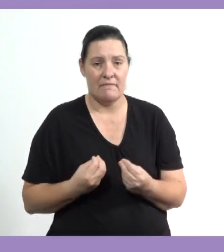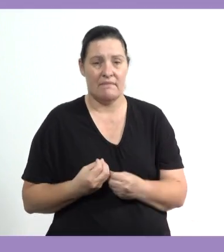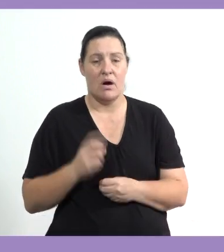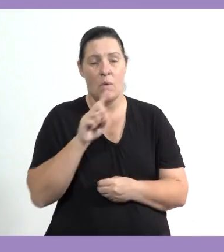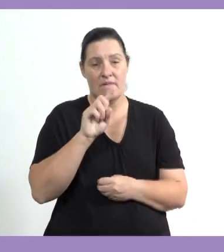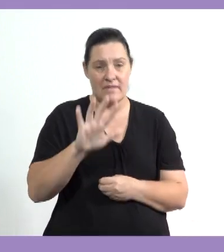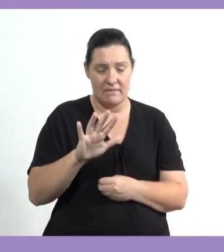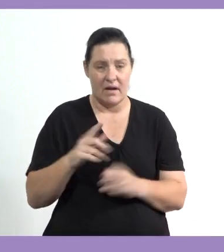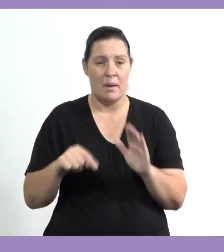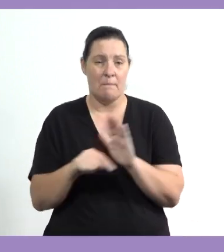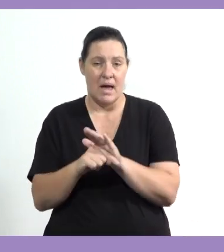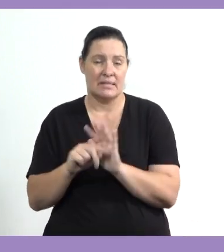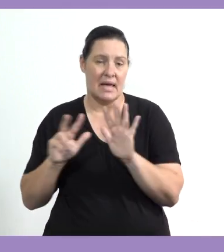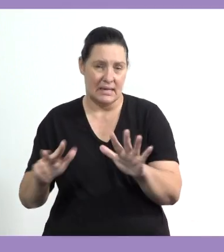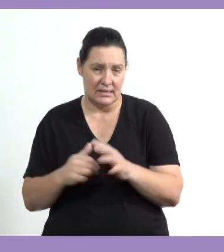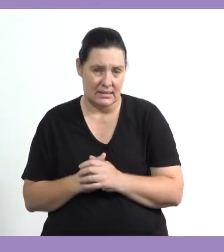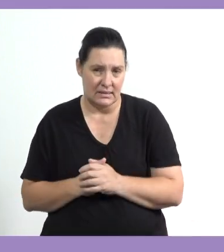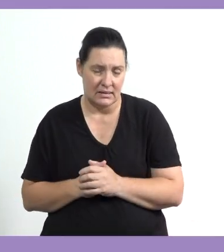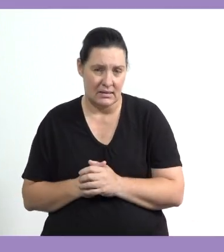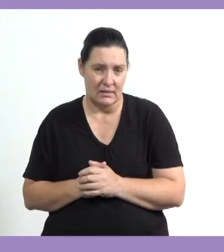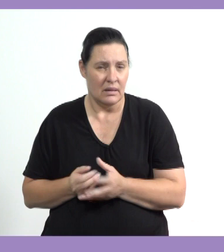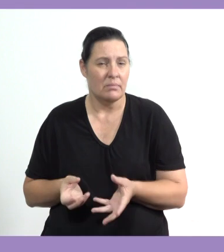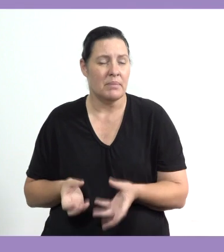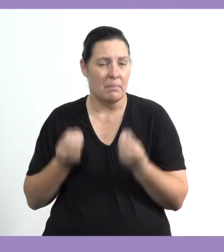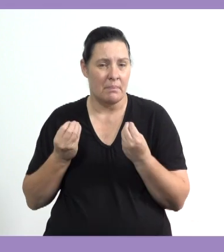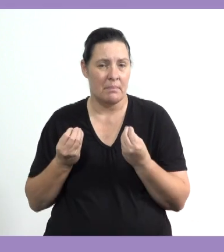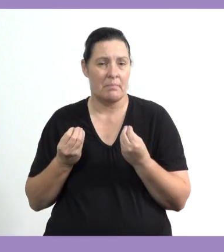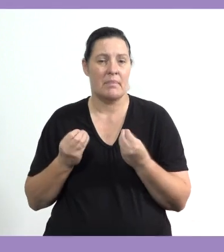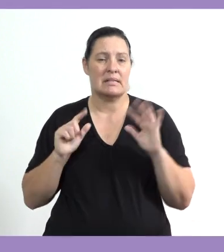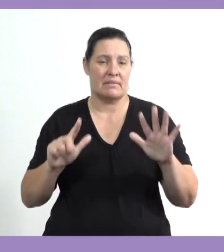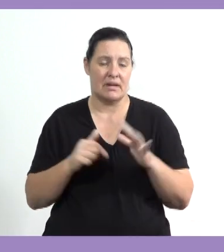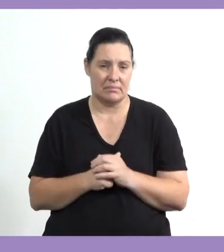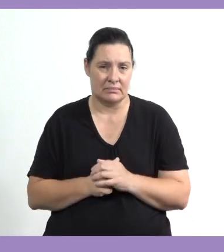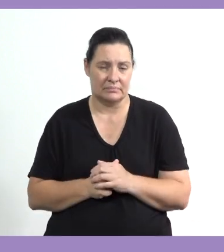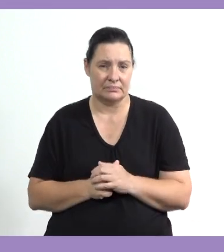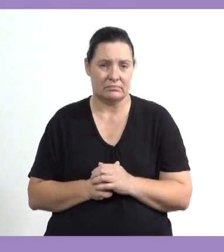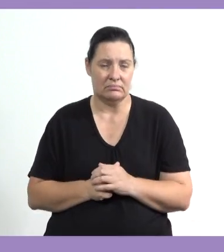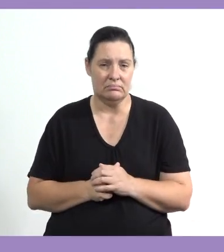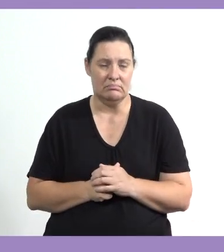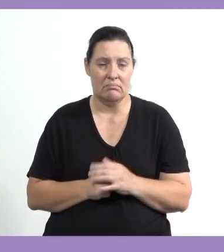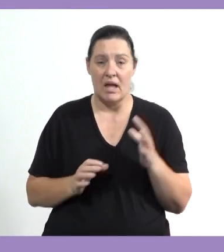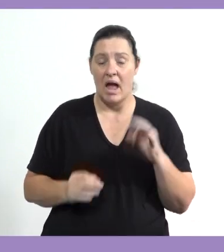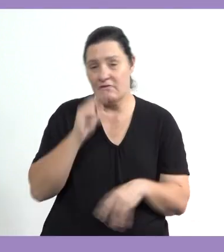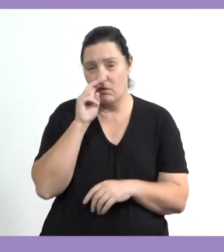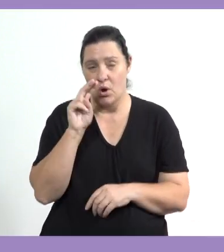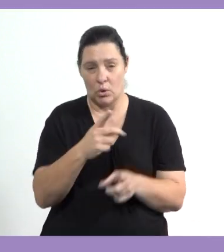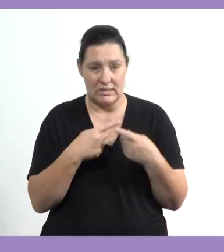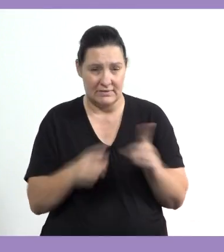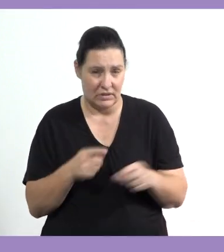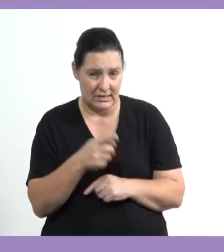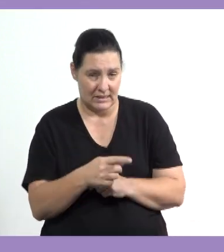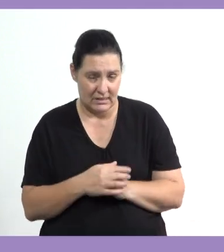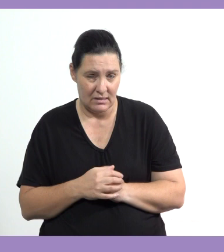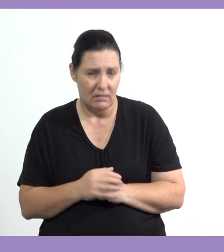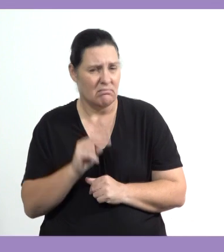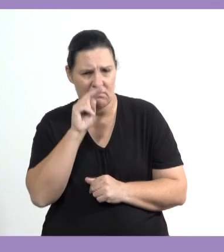have 15 minus 8, and that gives us a 7. Now, if we look at the